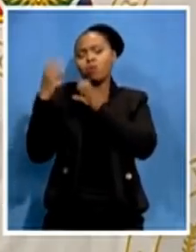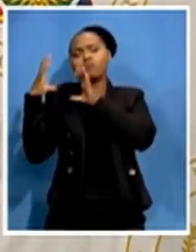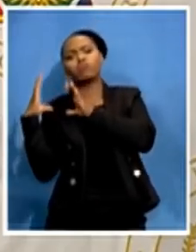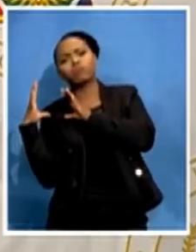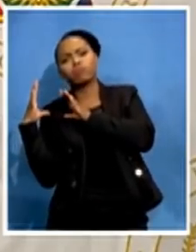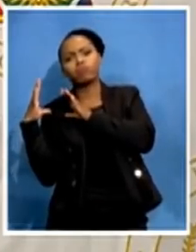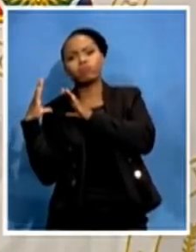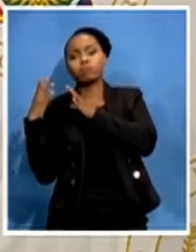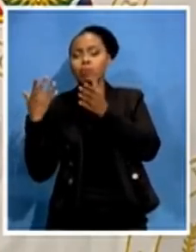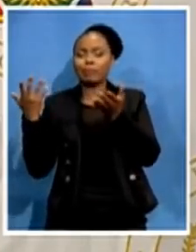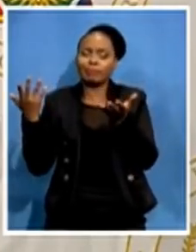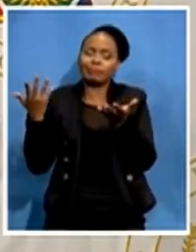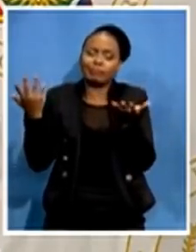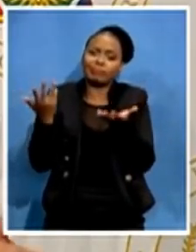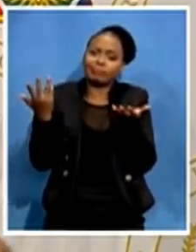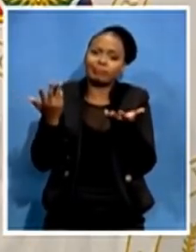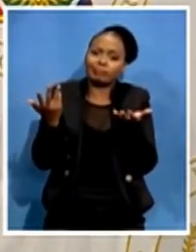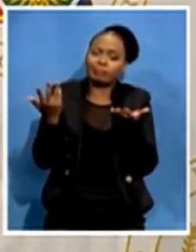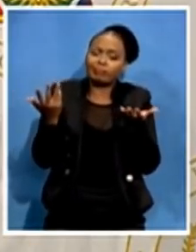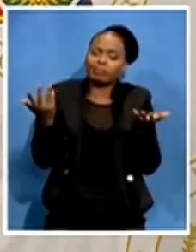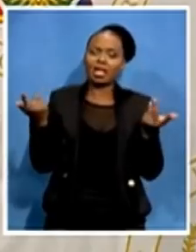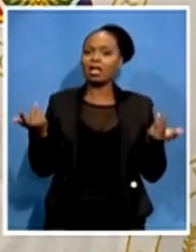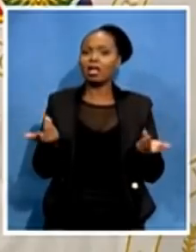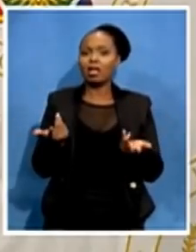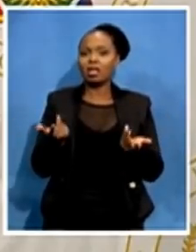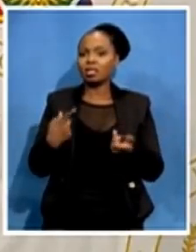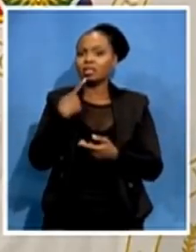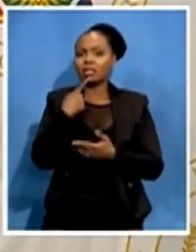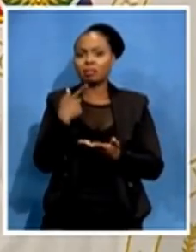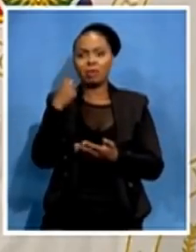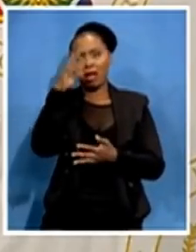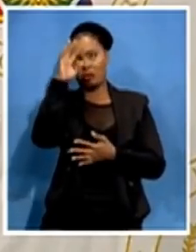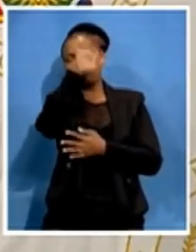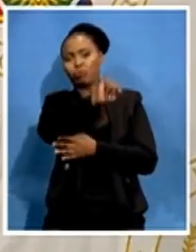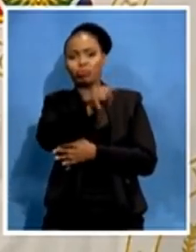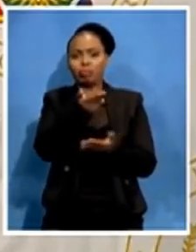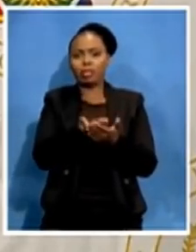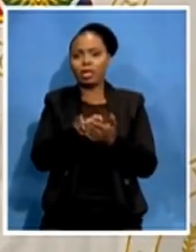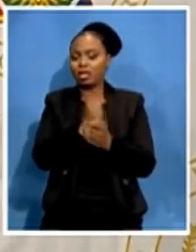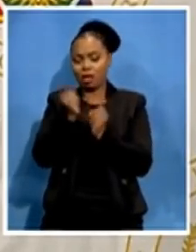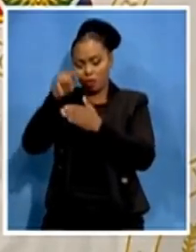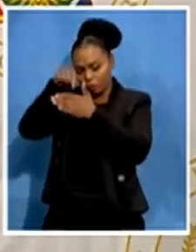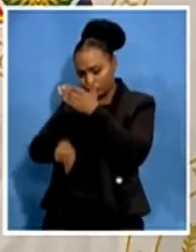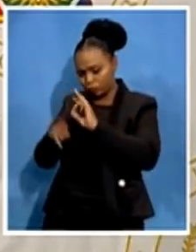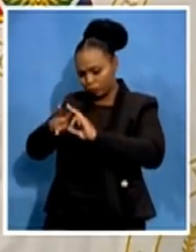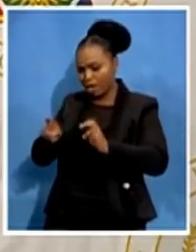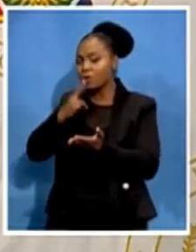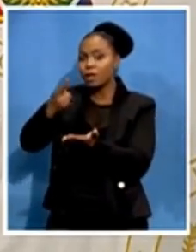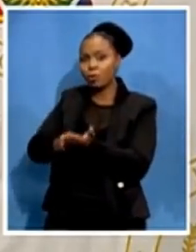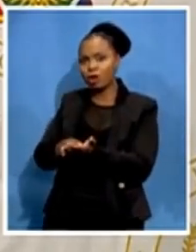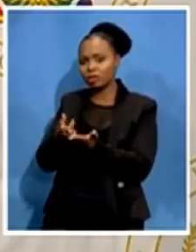So we can only speculate. We haven't looked into it. We haven't compiled the report yet. But I think the picture is likely to be